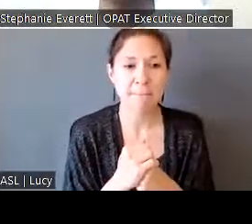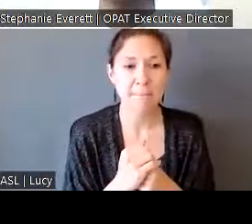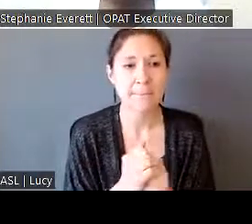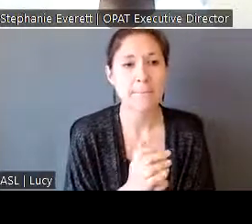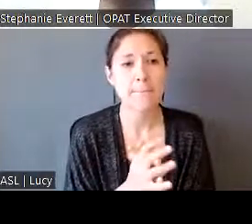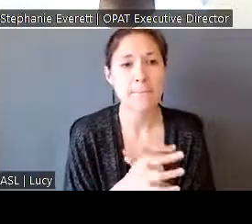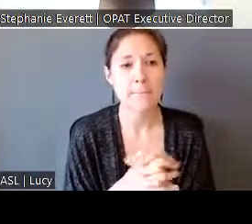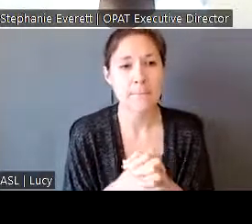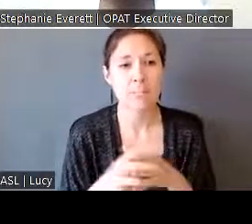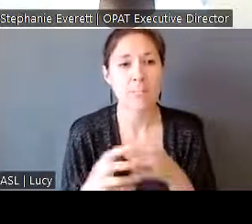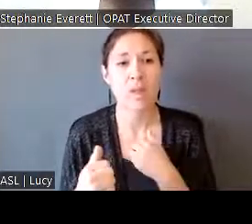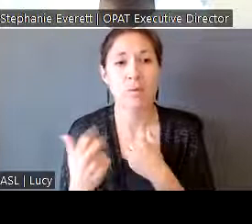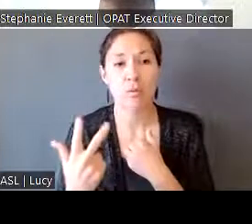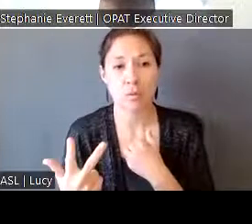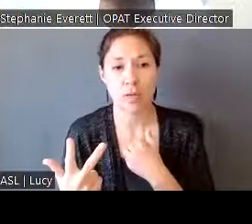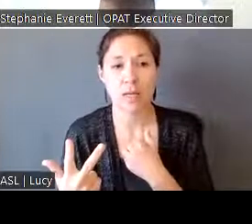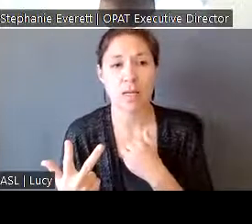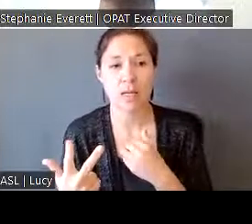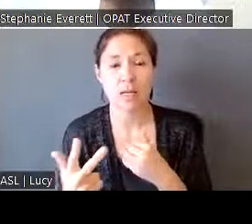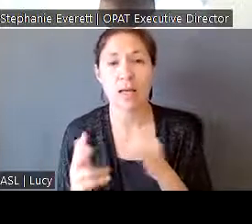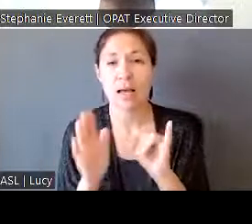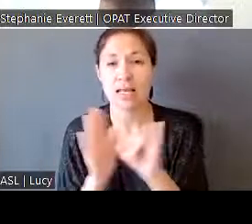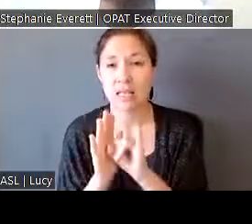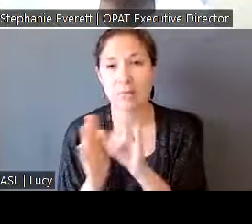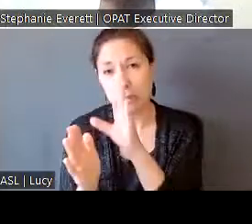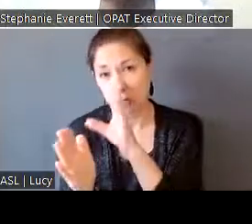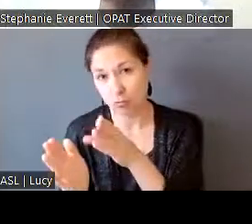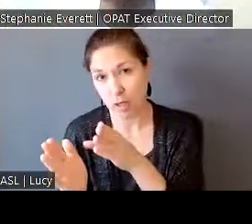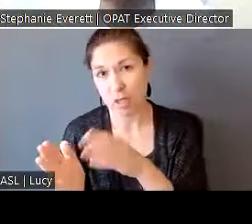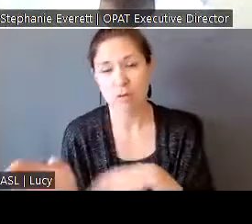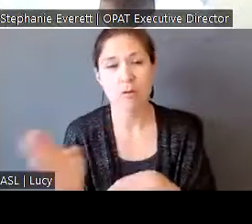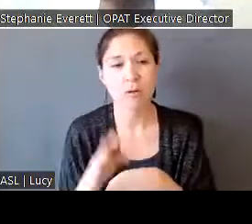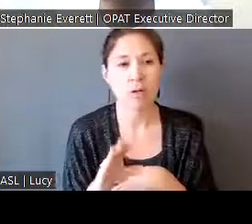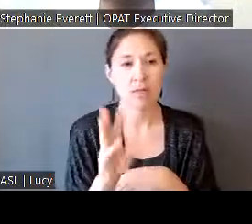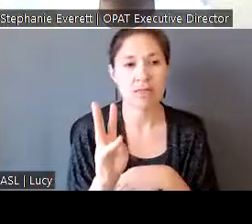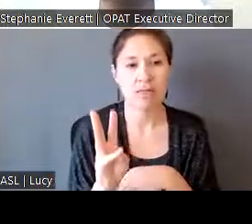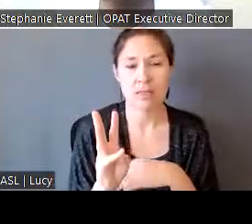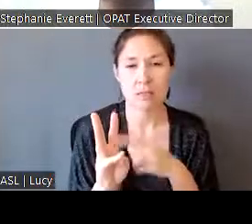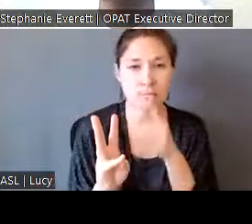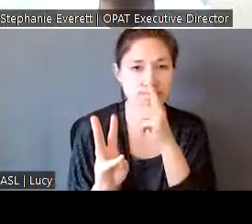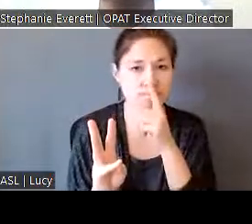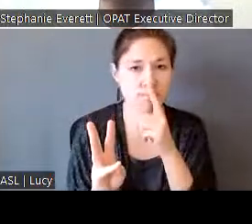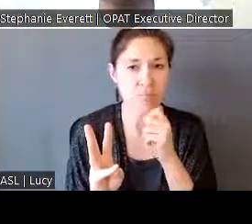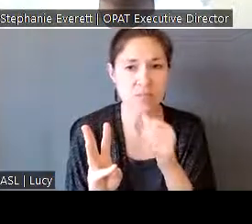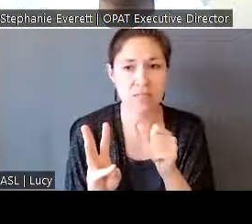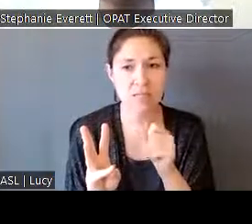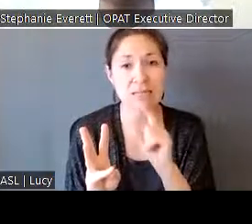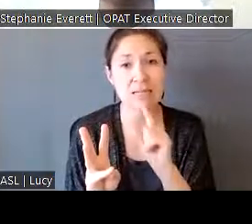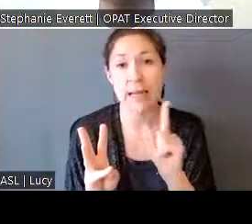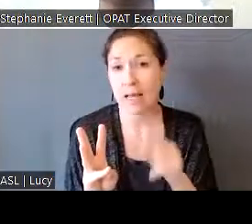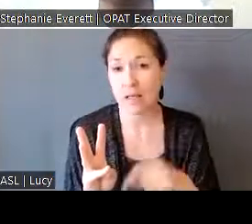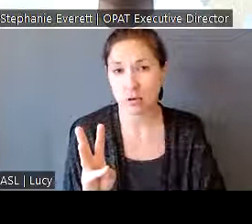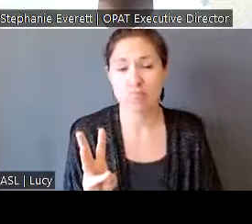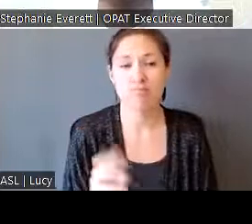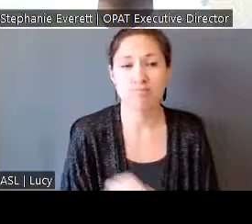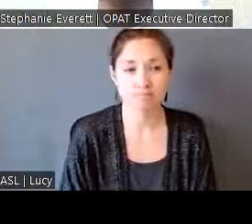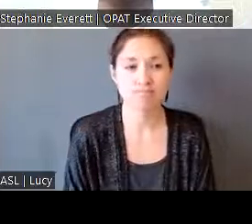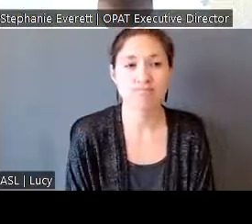3 complainants identified as straight heterosexual, and 6 complainants declined to